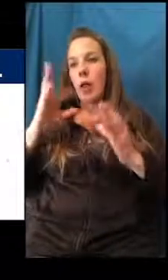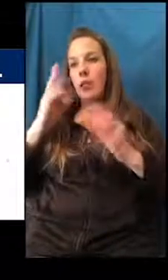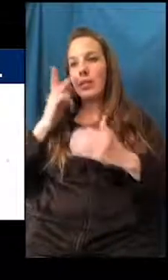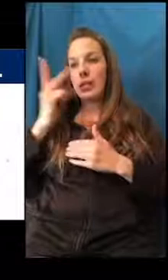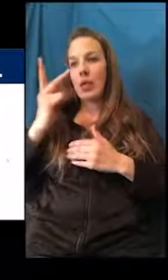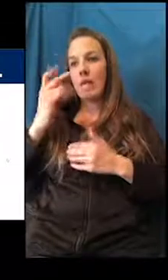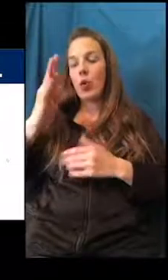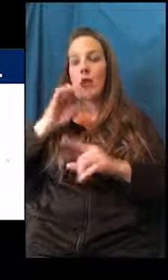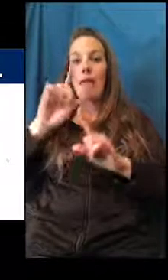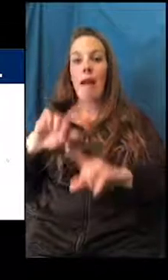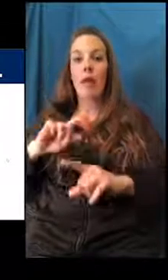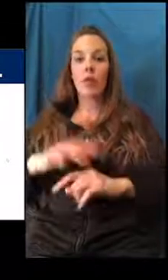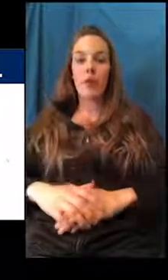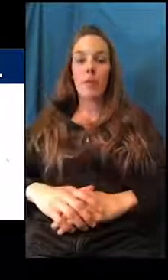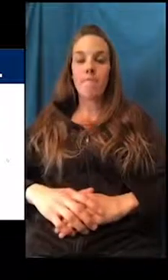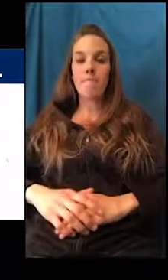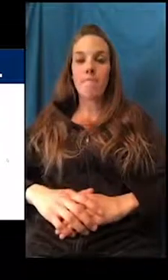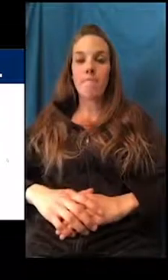answered.